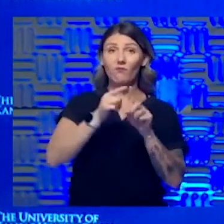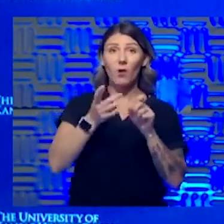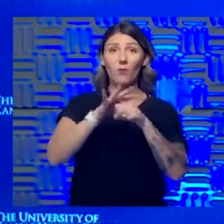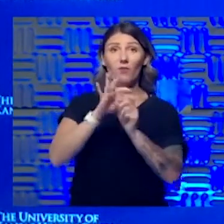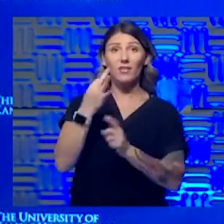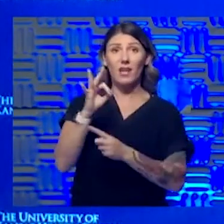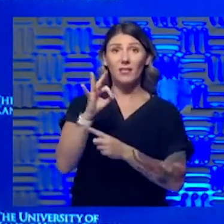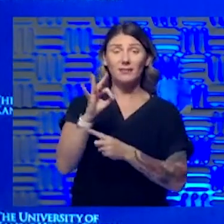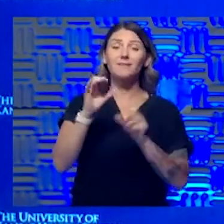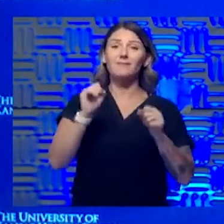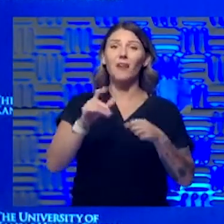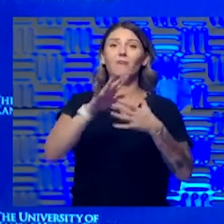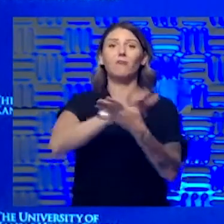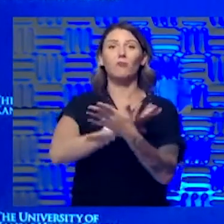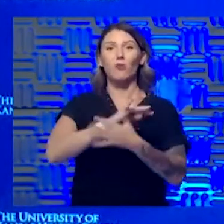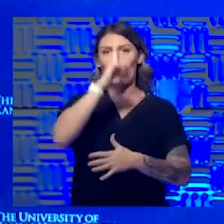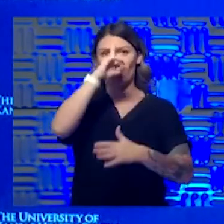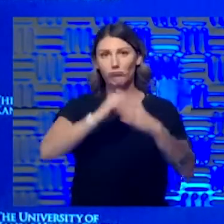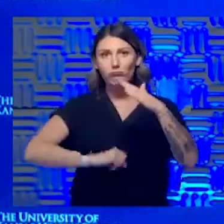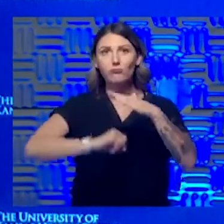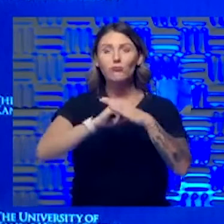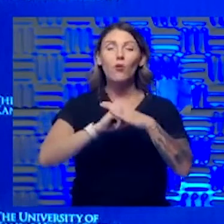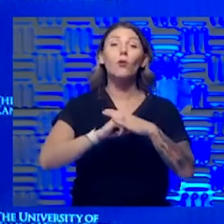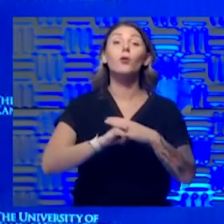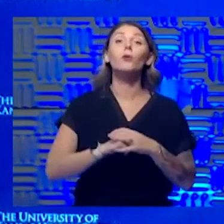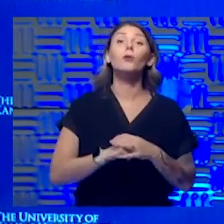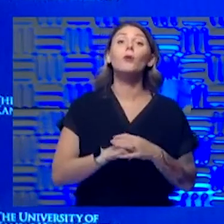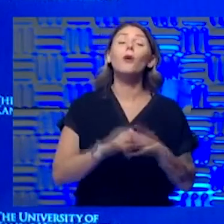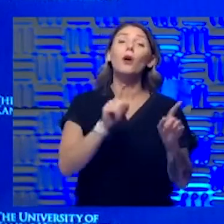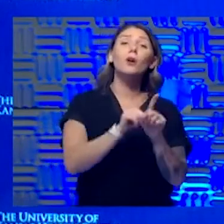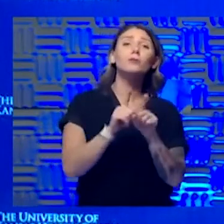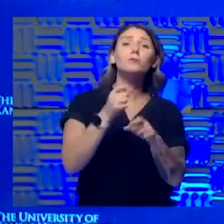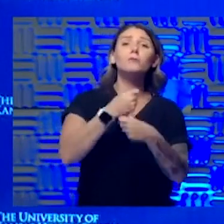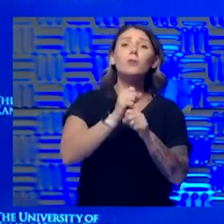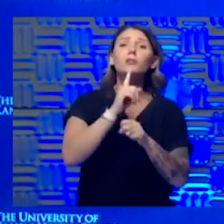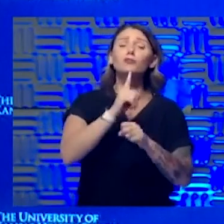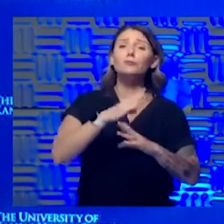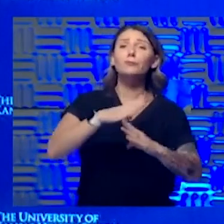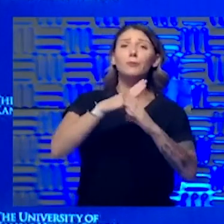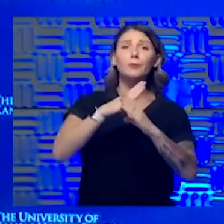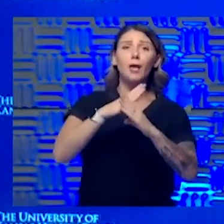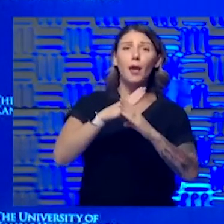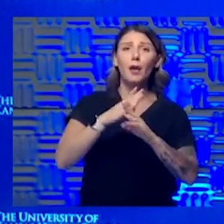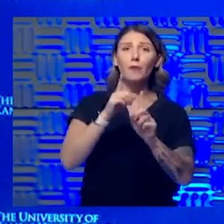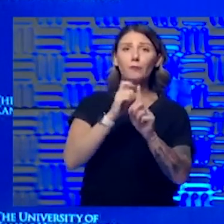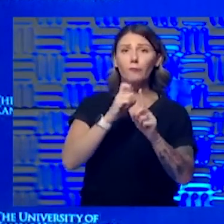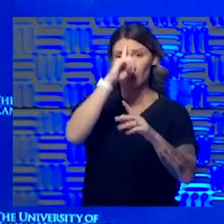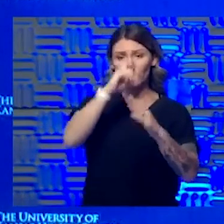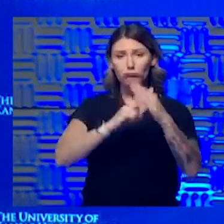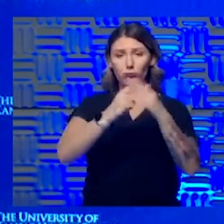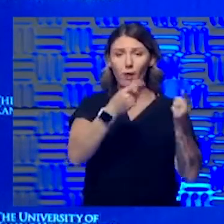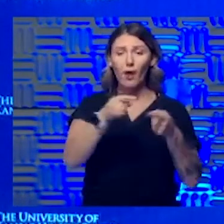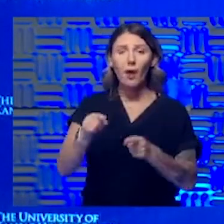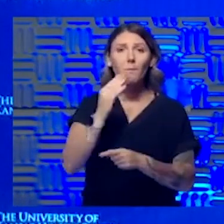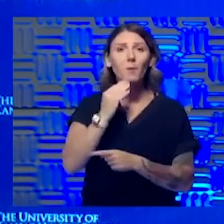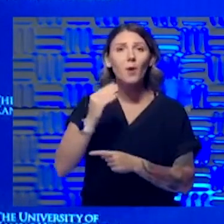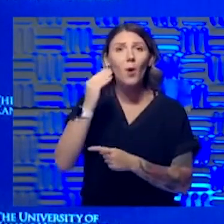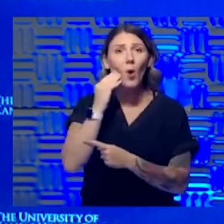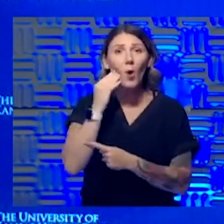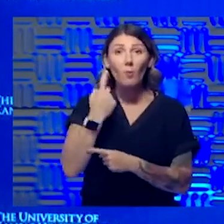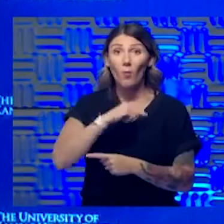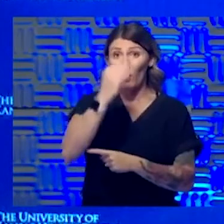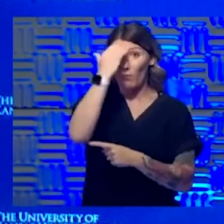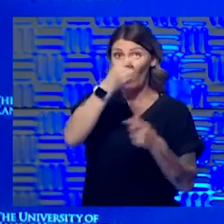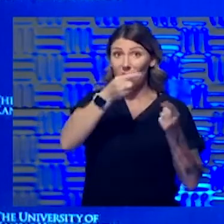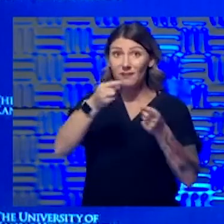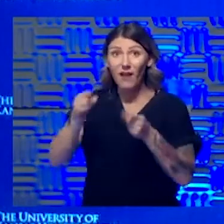but also making sure that you're safe from stroke at home, because we know people are having strokes at home and not getting the help they need. And